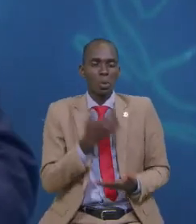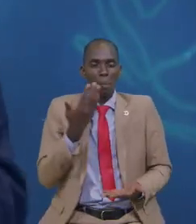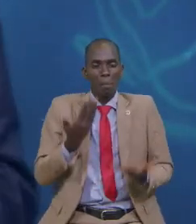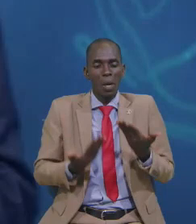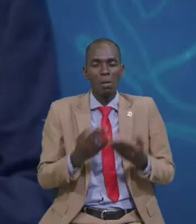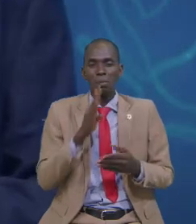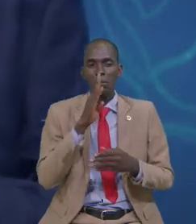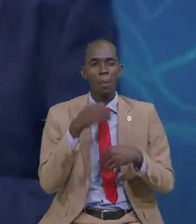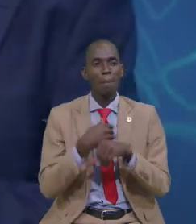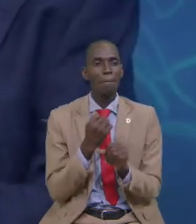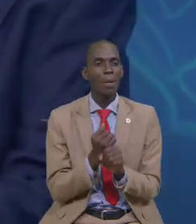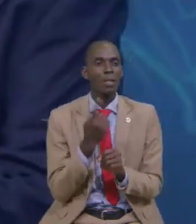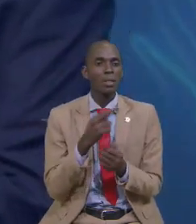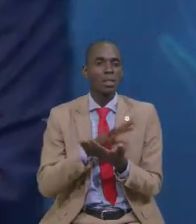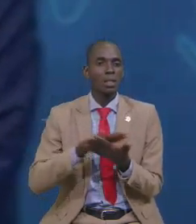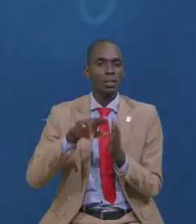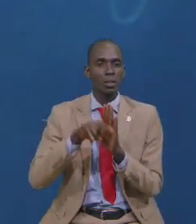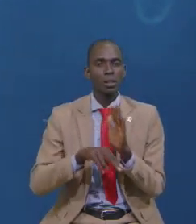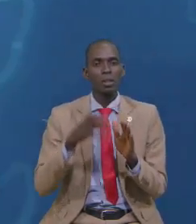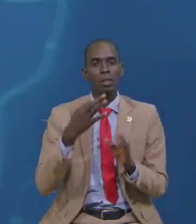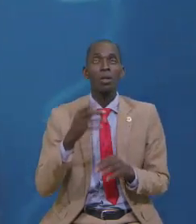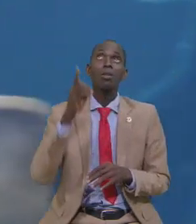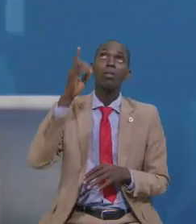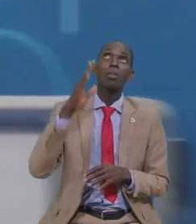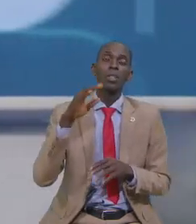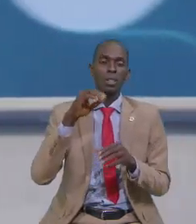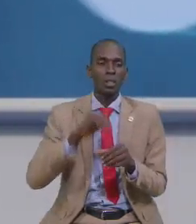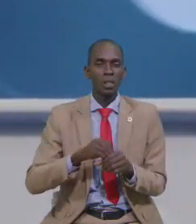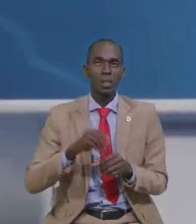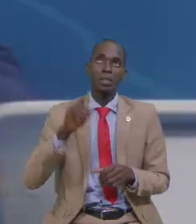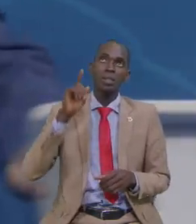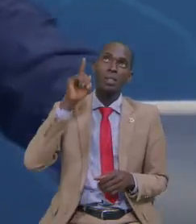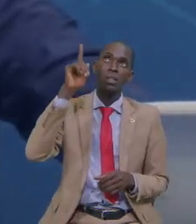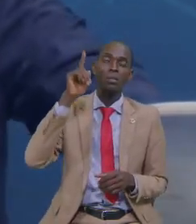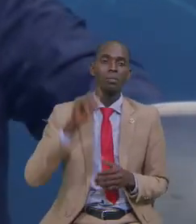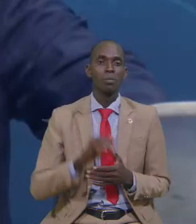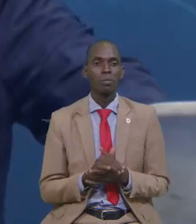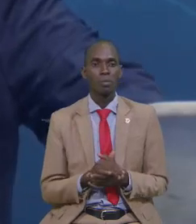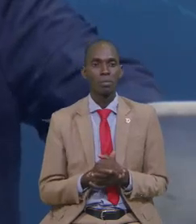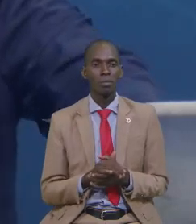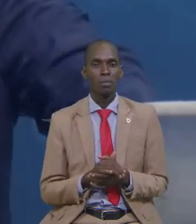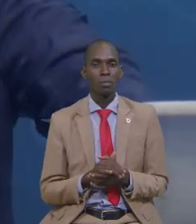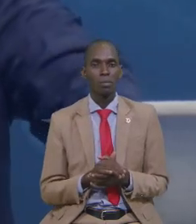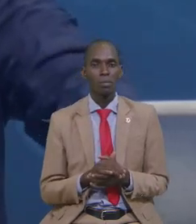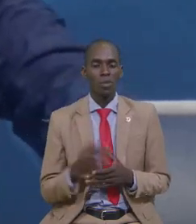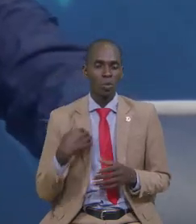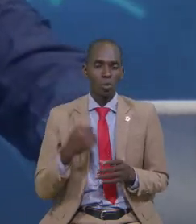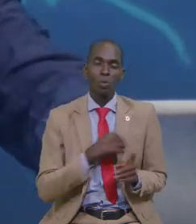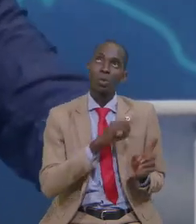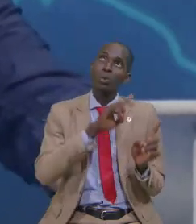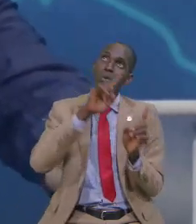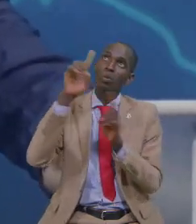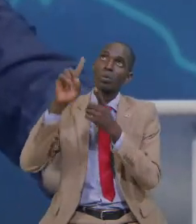the righteousness of God in him. We come to him.